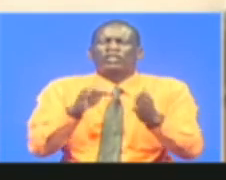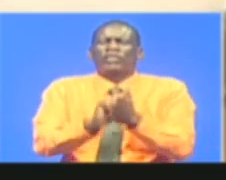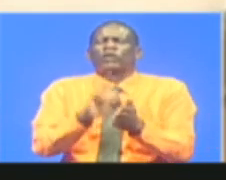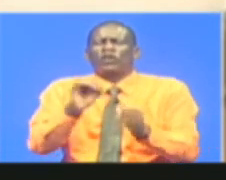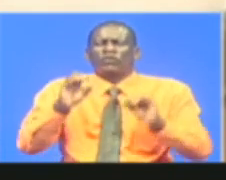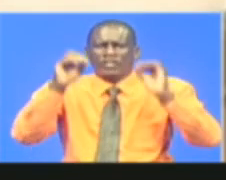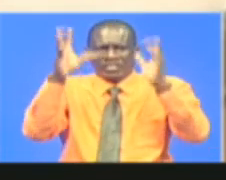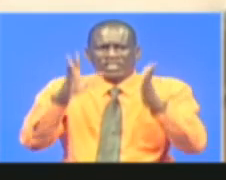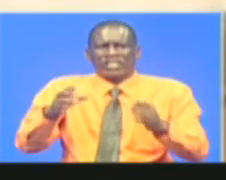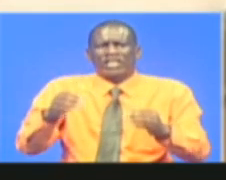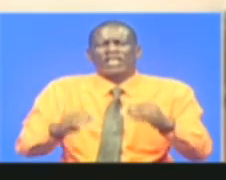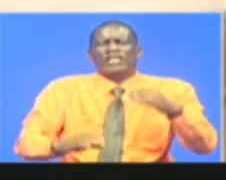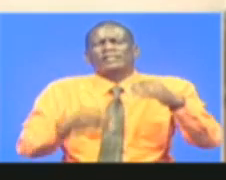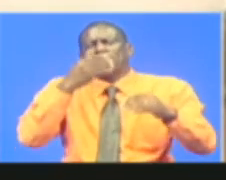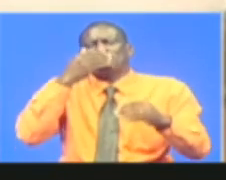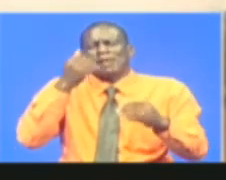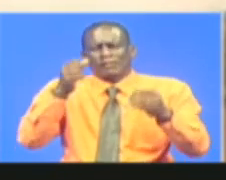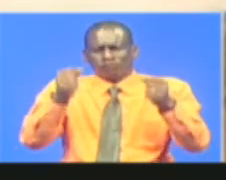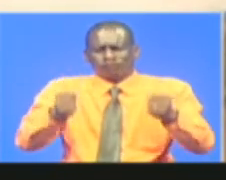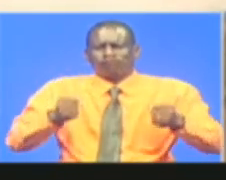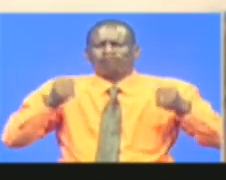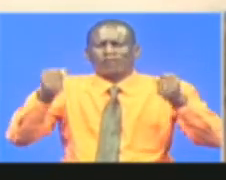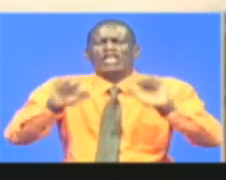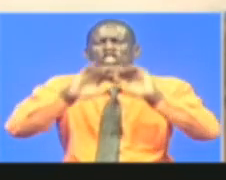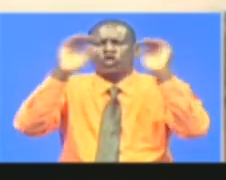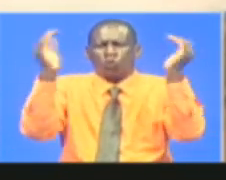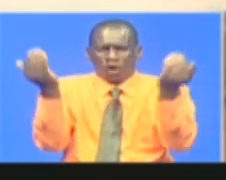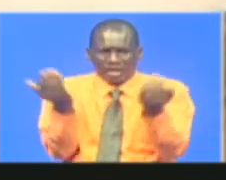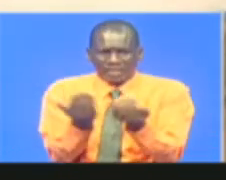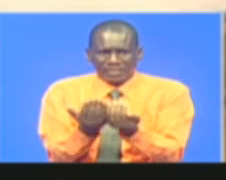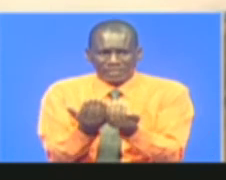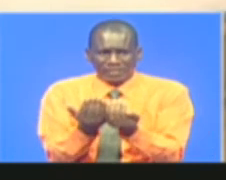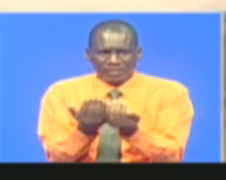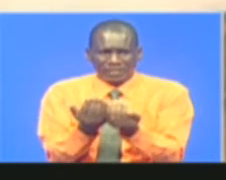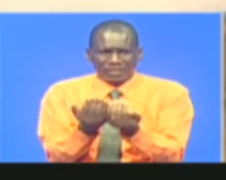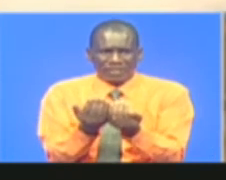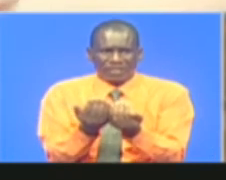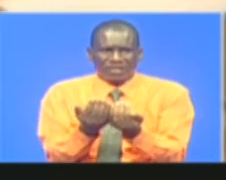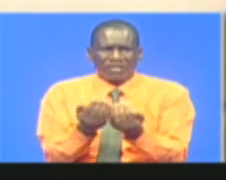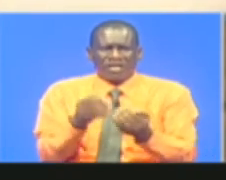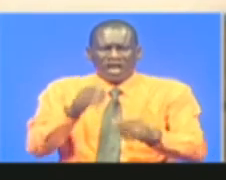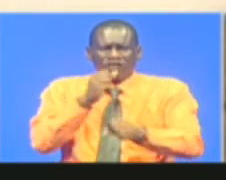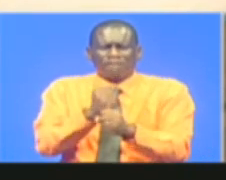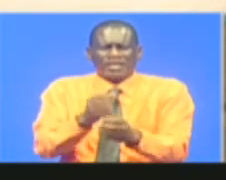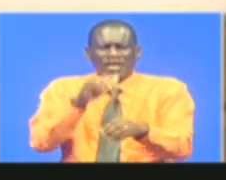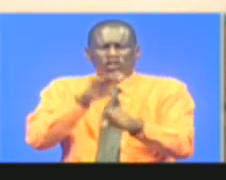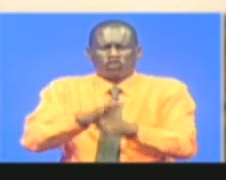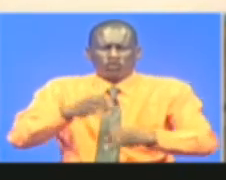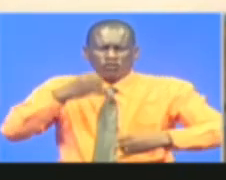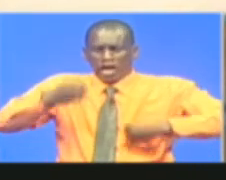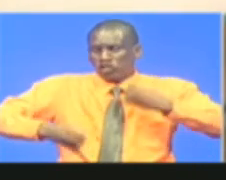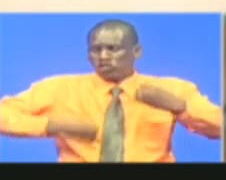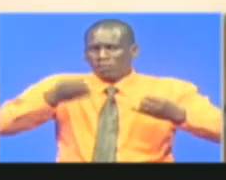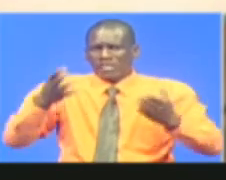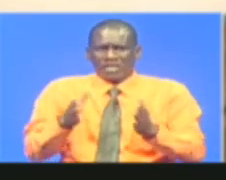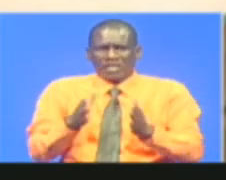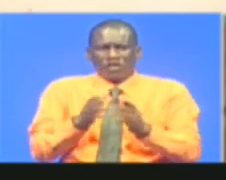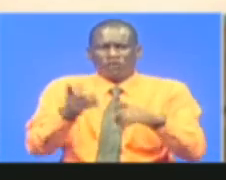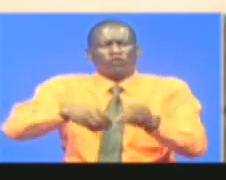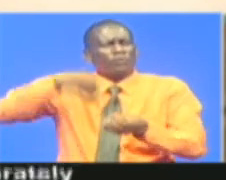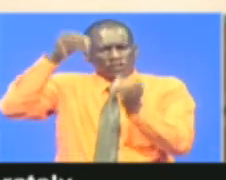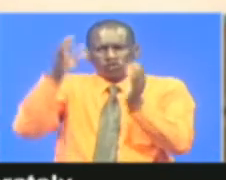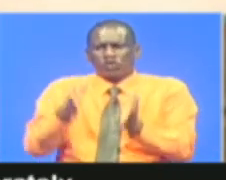Tabichi, has emerged the top teacher in this year's Teacher Awards in Dubai has elicited a lot of excitement from the